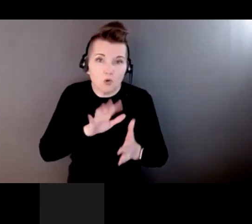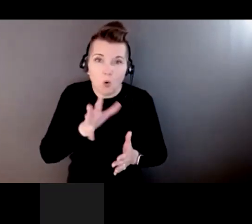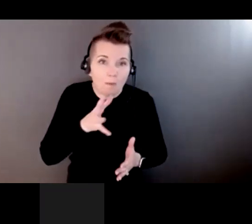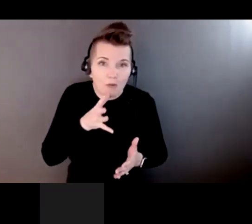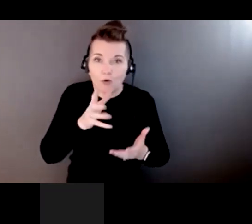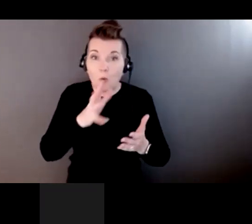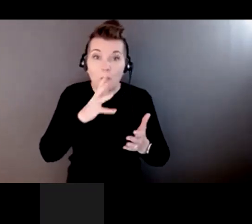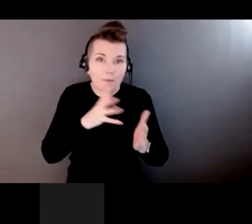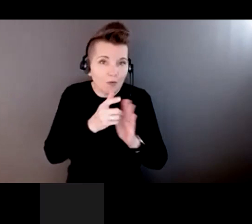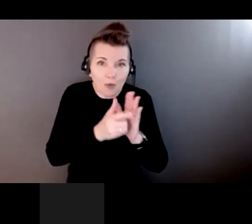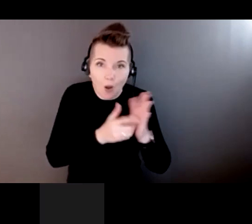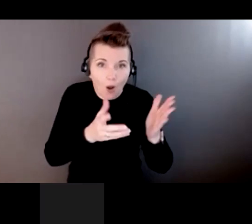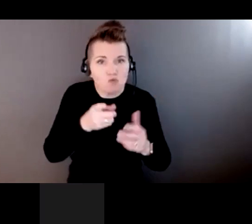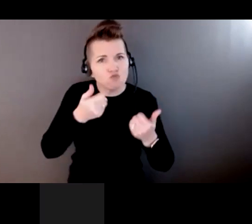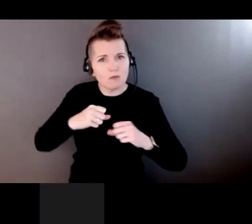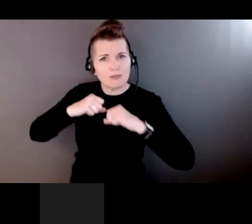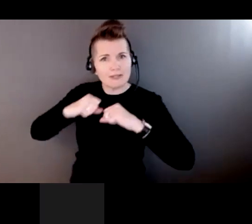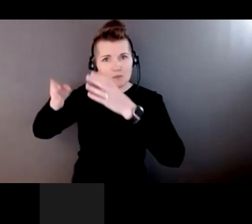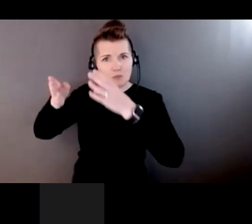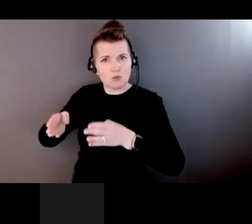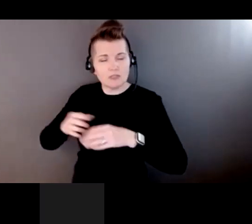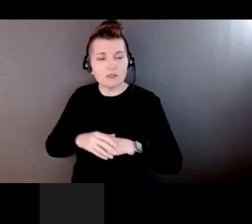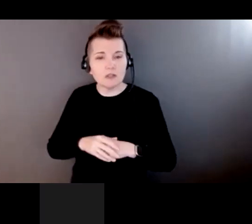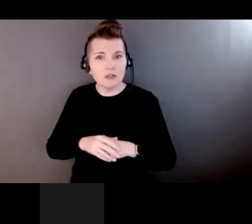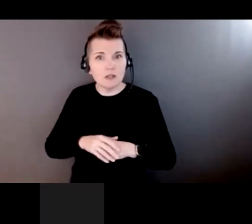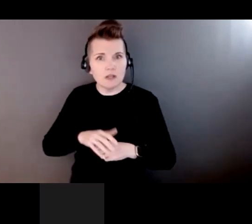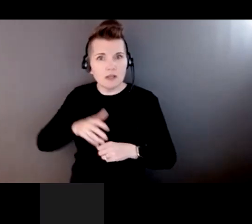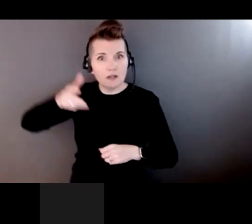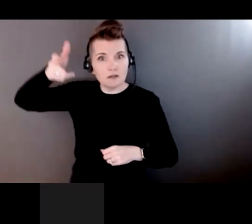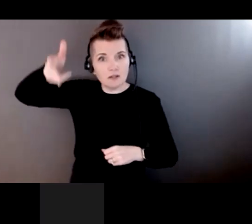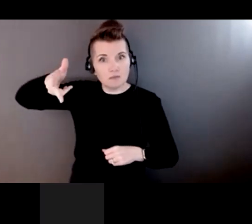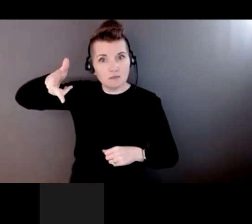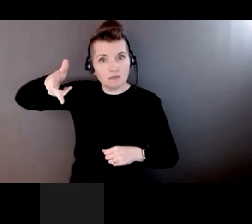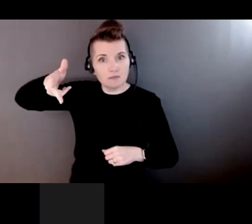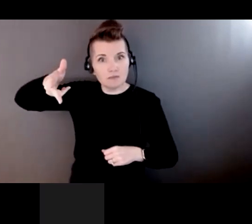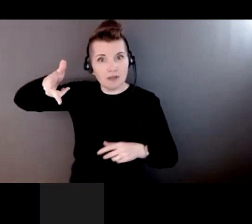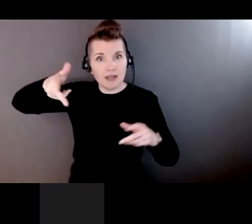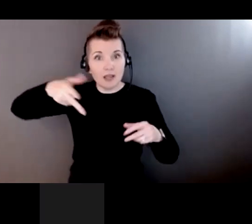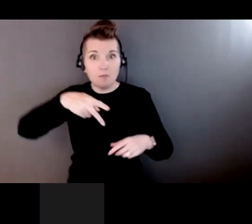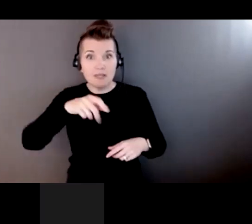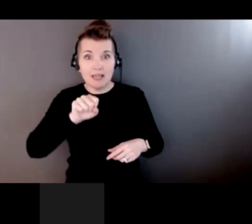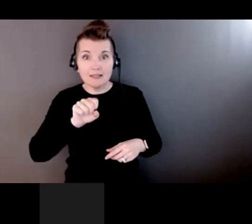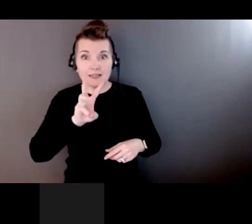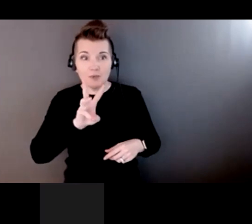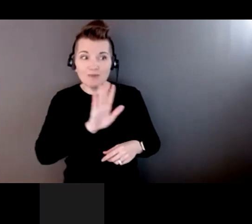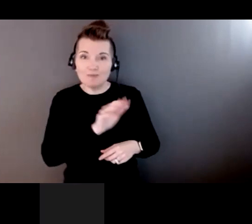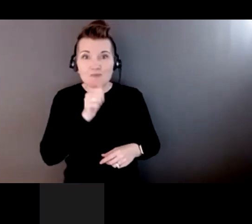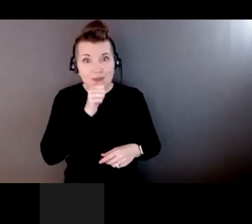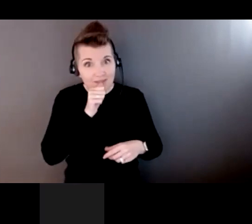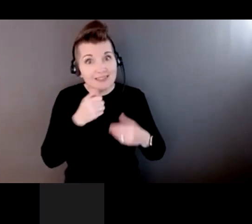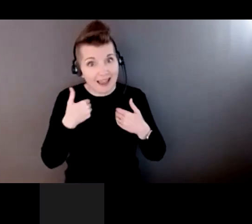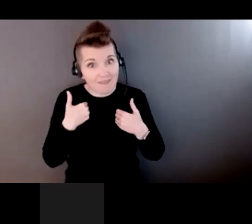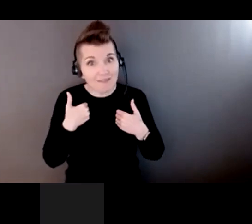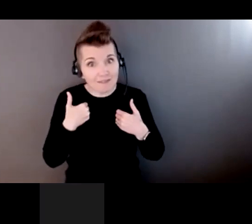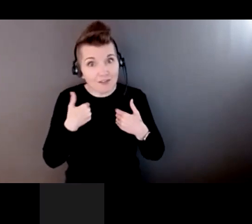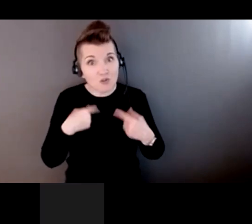protect, those cameras may also intrude onto the privacy of the PSW. So you may think, oh,